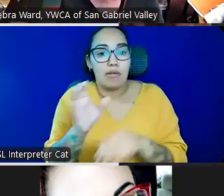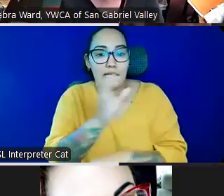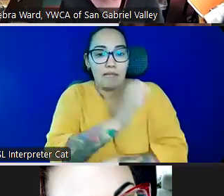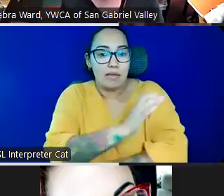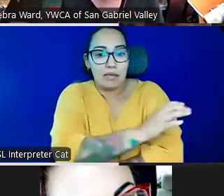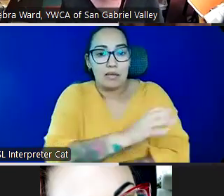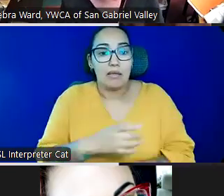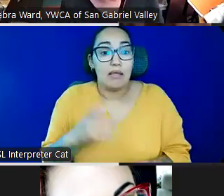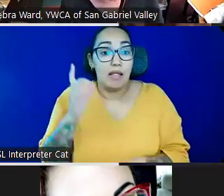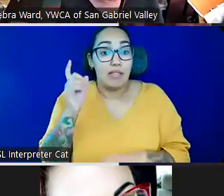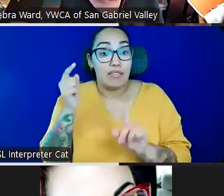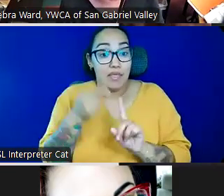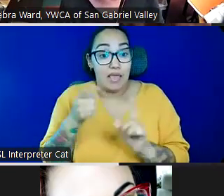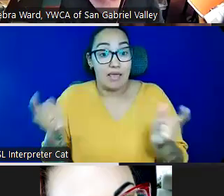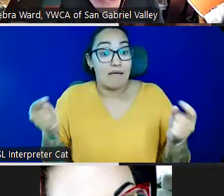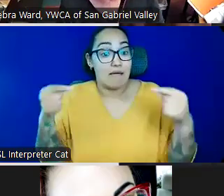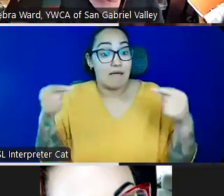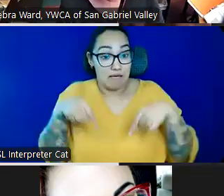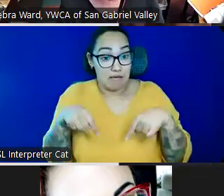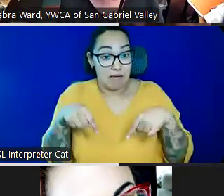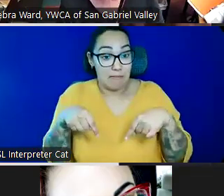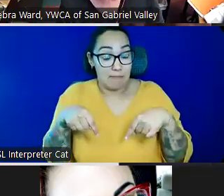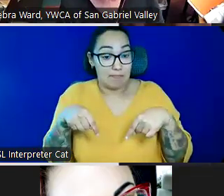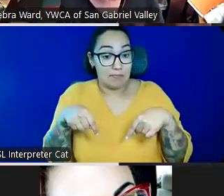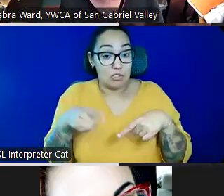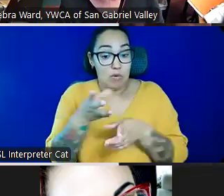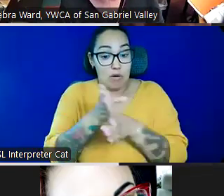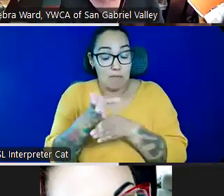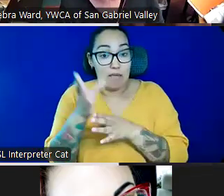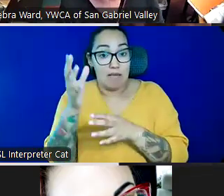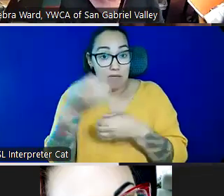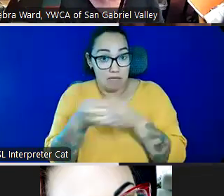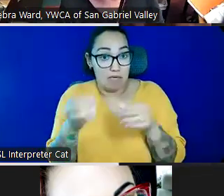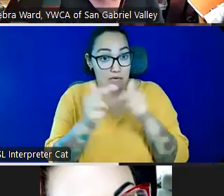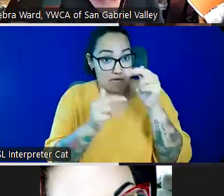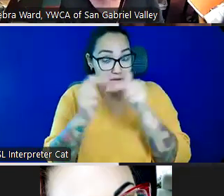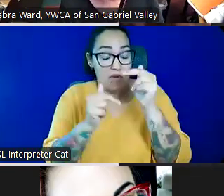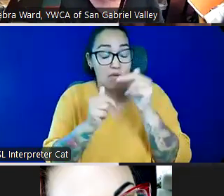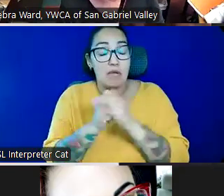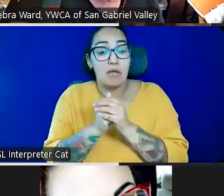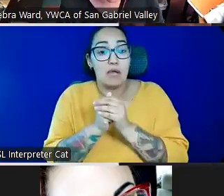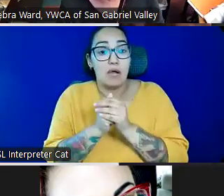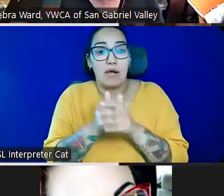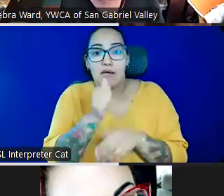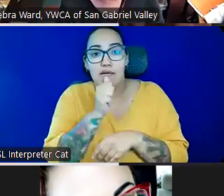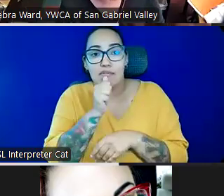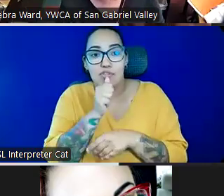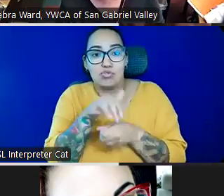actually come to our headquarters where our confidential